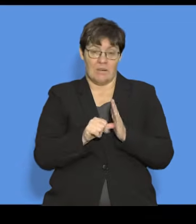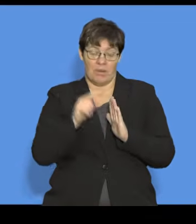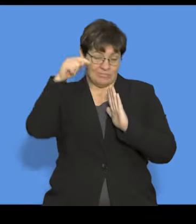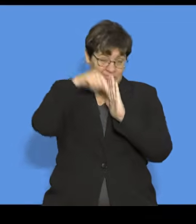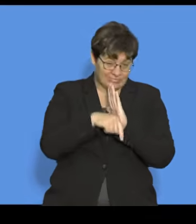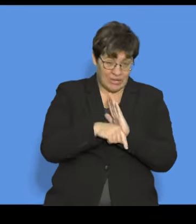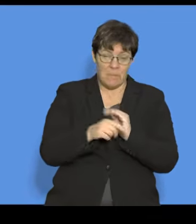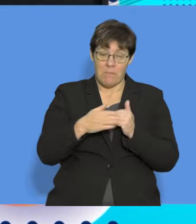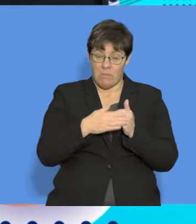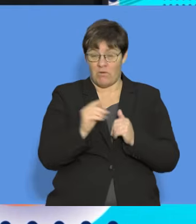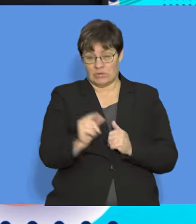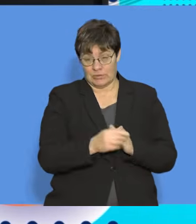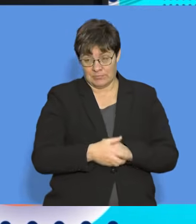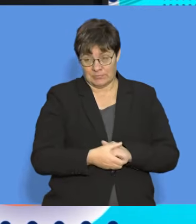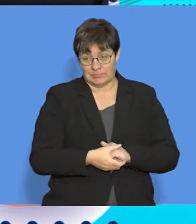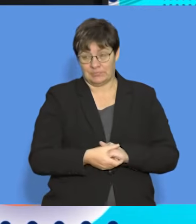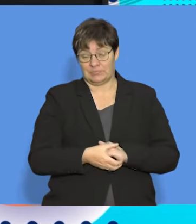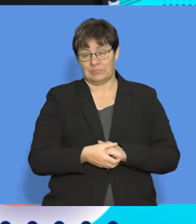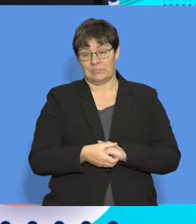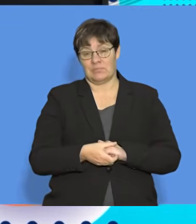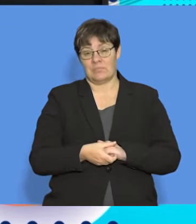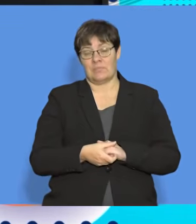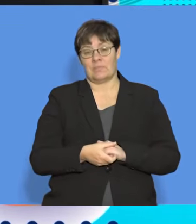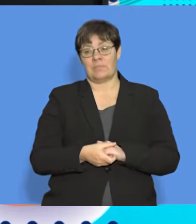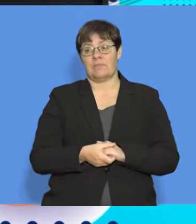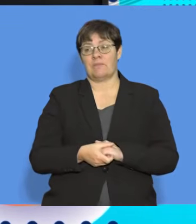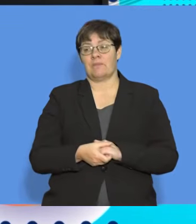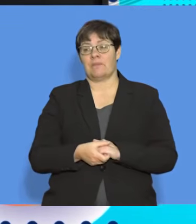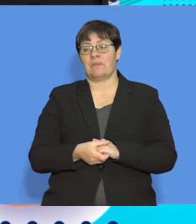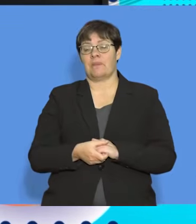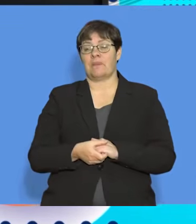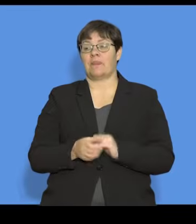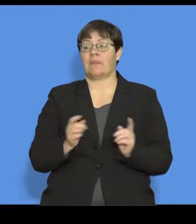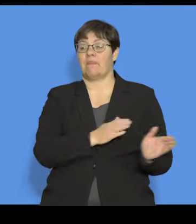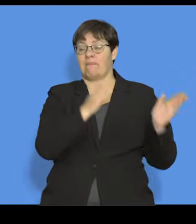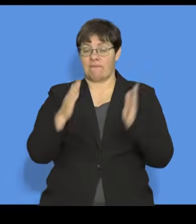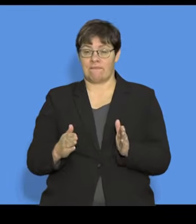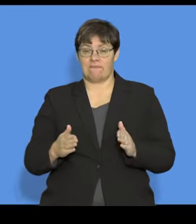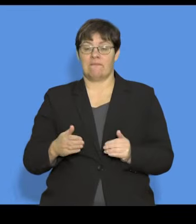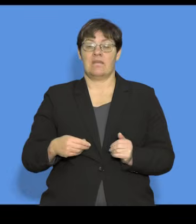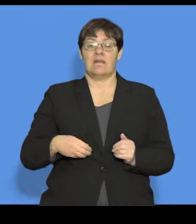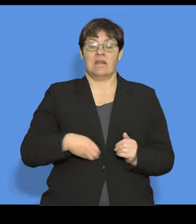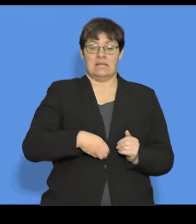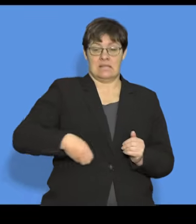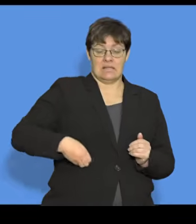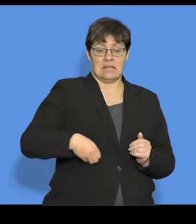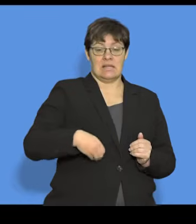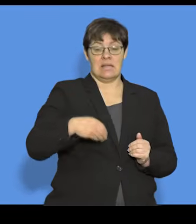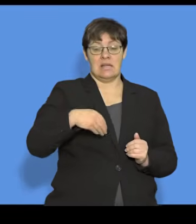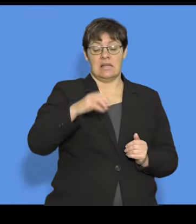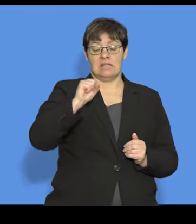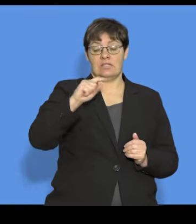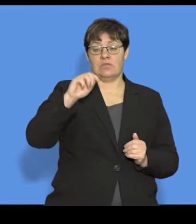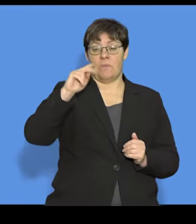we will discuss in detail in a little while. Okay, Then we move on to the stomach, and if you